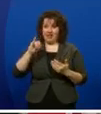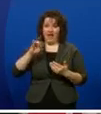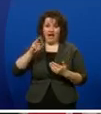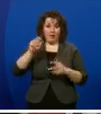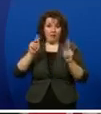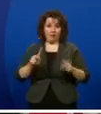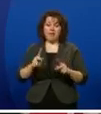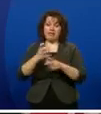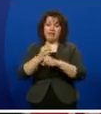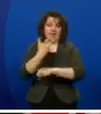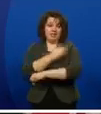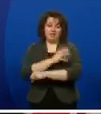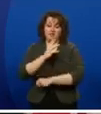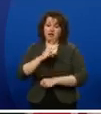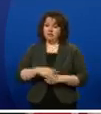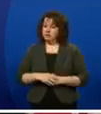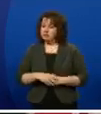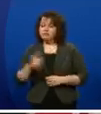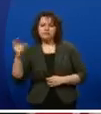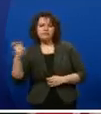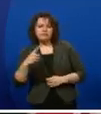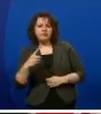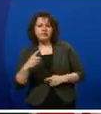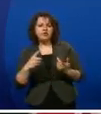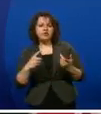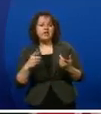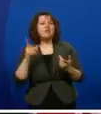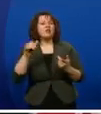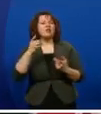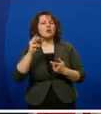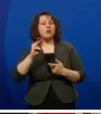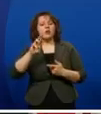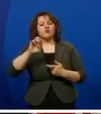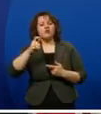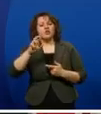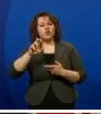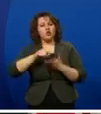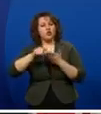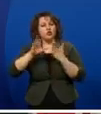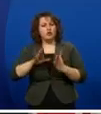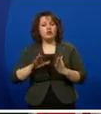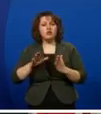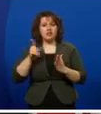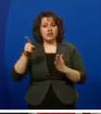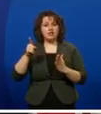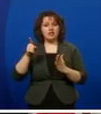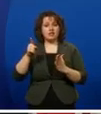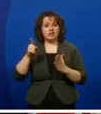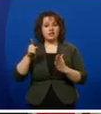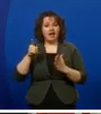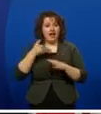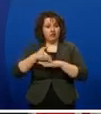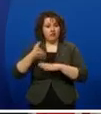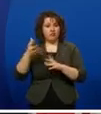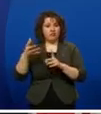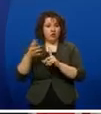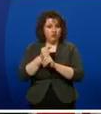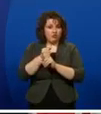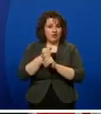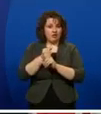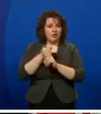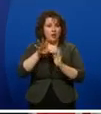Governor, Iowa is receiving international attention because there's a Des Moines Registered journalist who's on trial after she was arrested while reporting